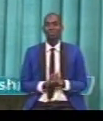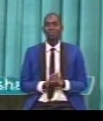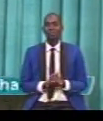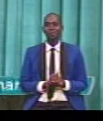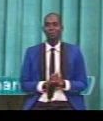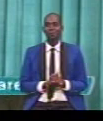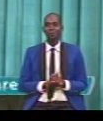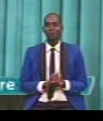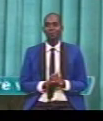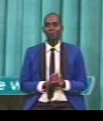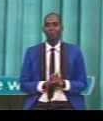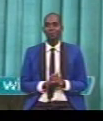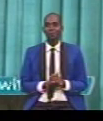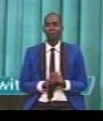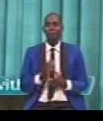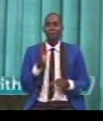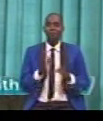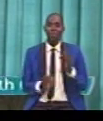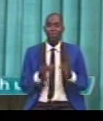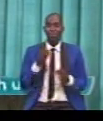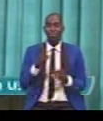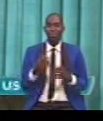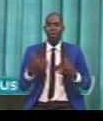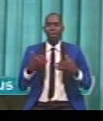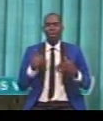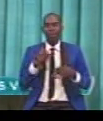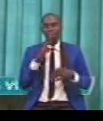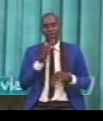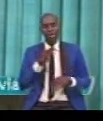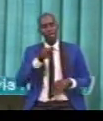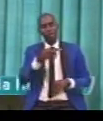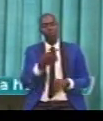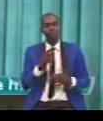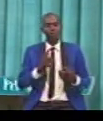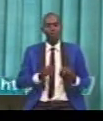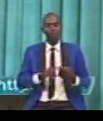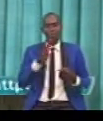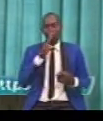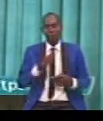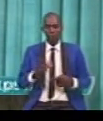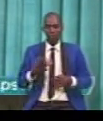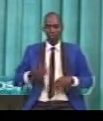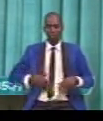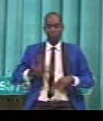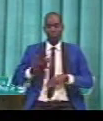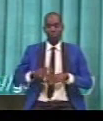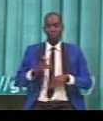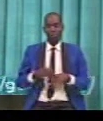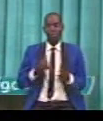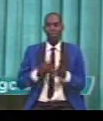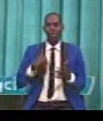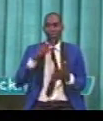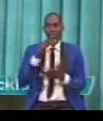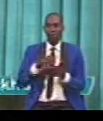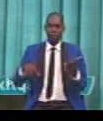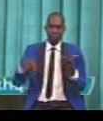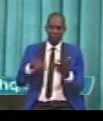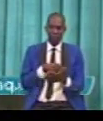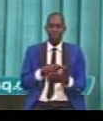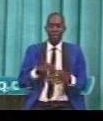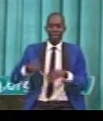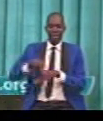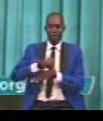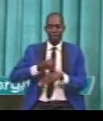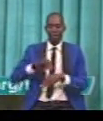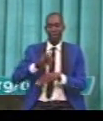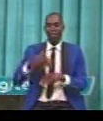If you have been said to be barren, that barrenness has been canceled. Apostolic authority and anointing has broken the